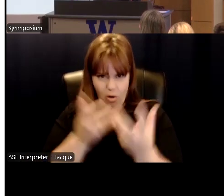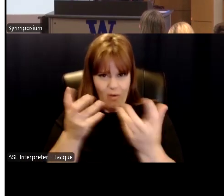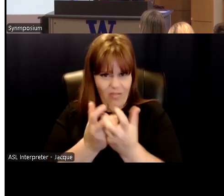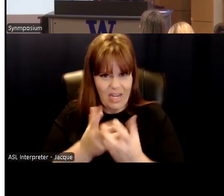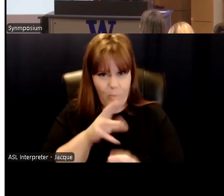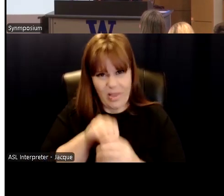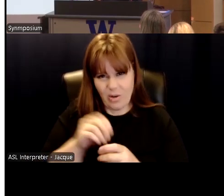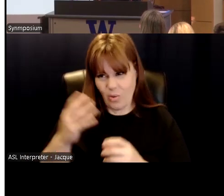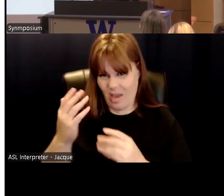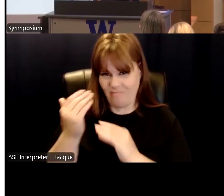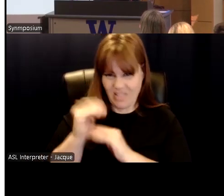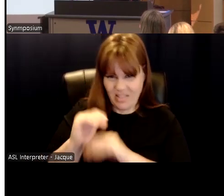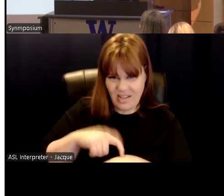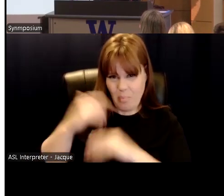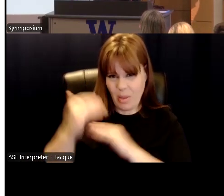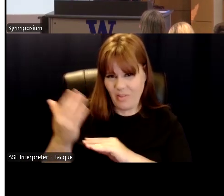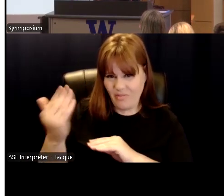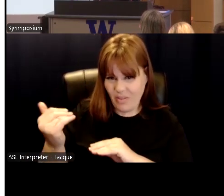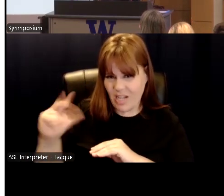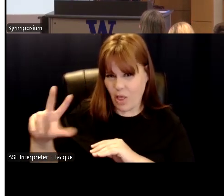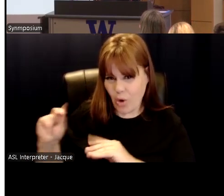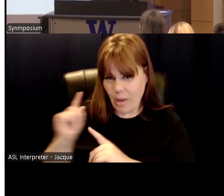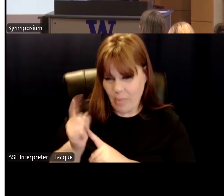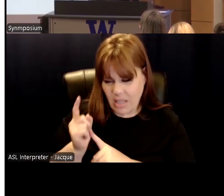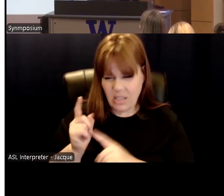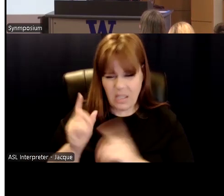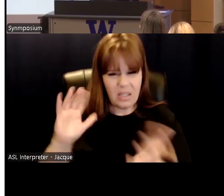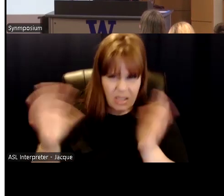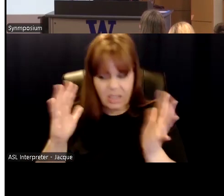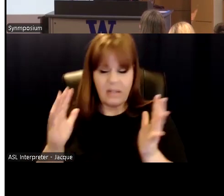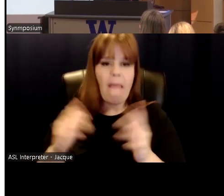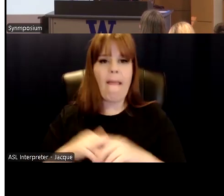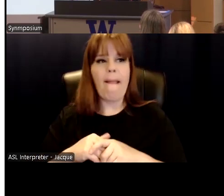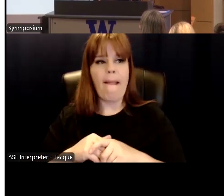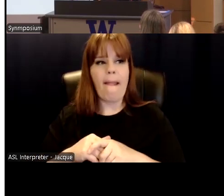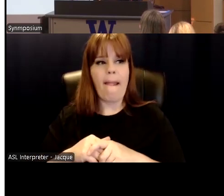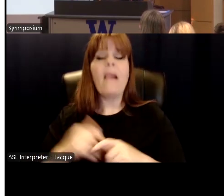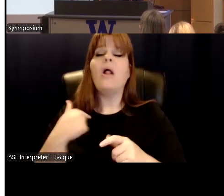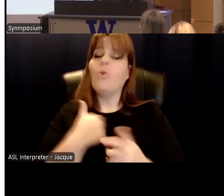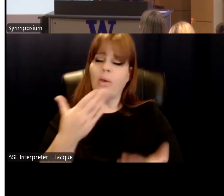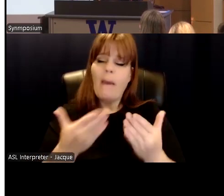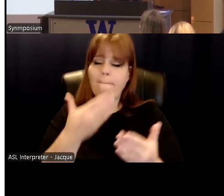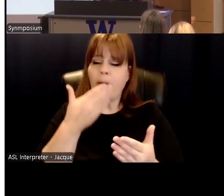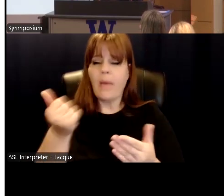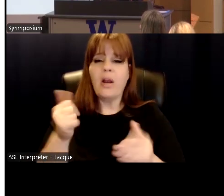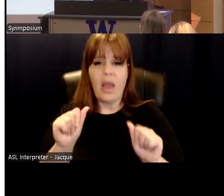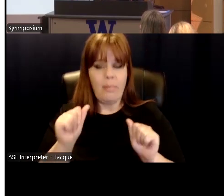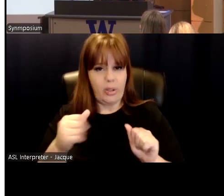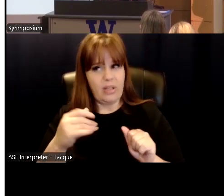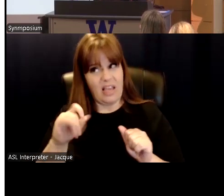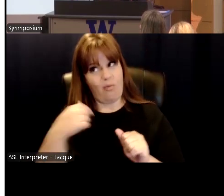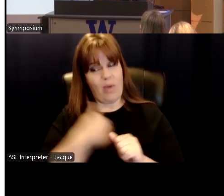or 30-minute allotment. We might be able to might be better able to do that if we have these patient education